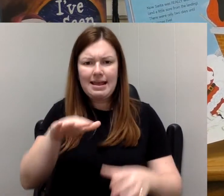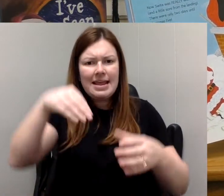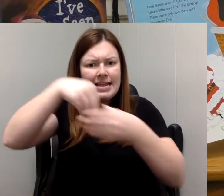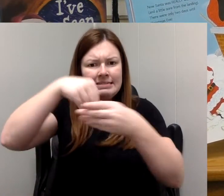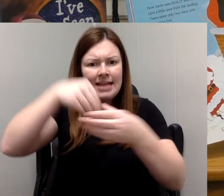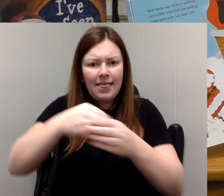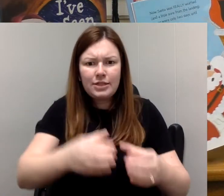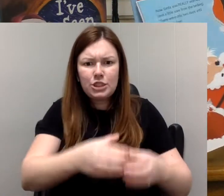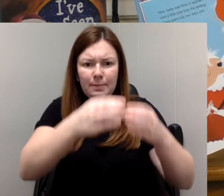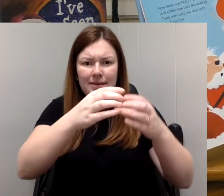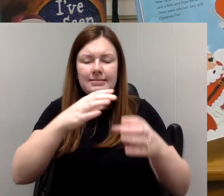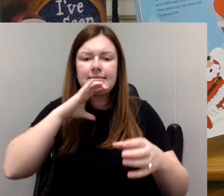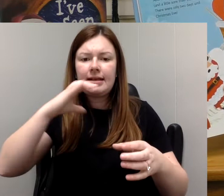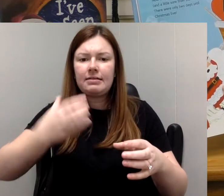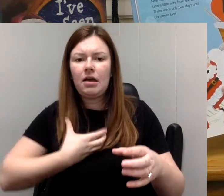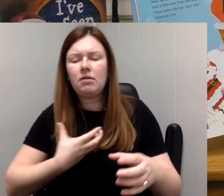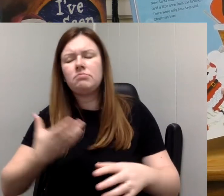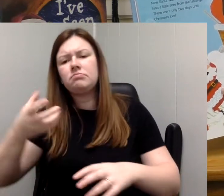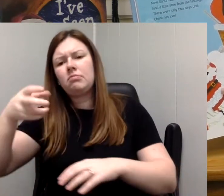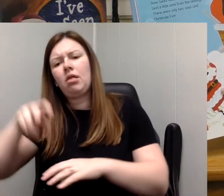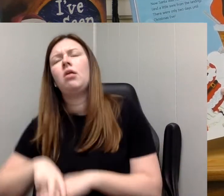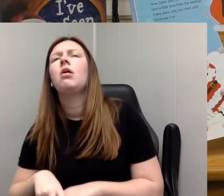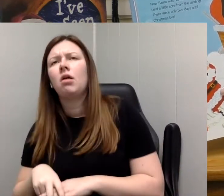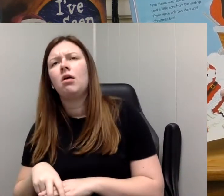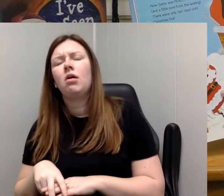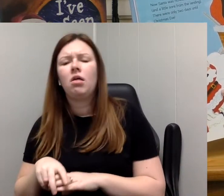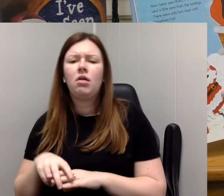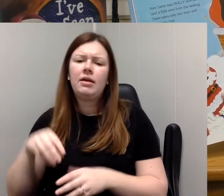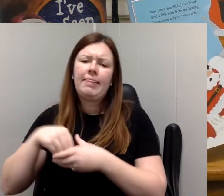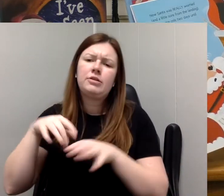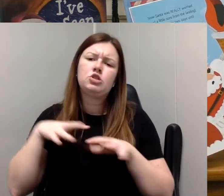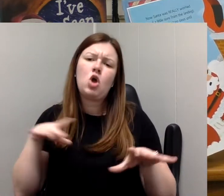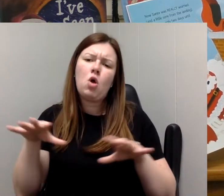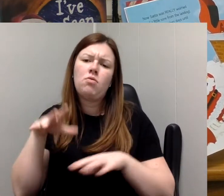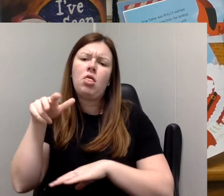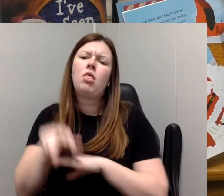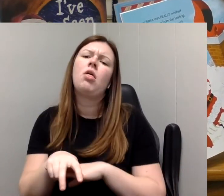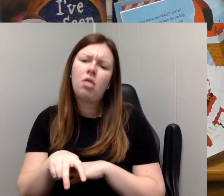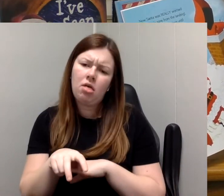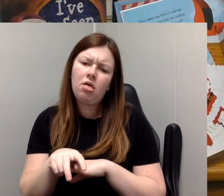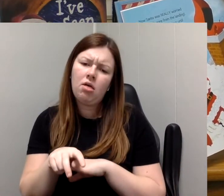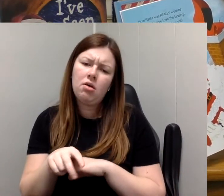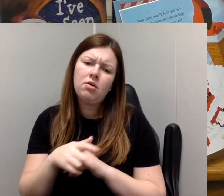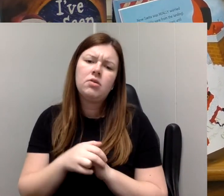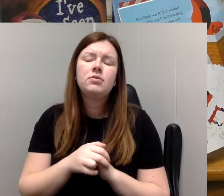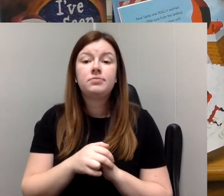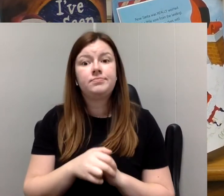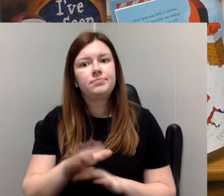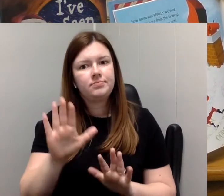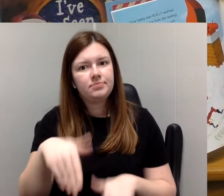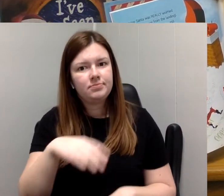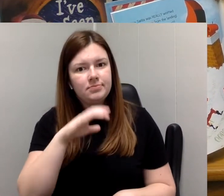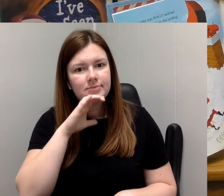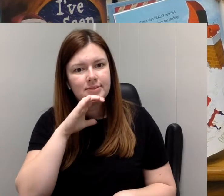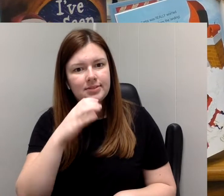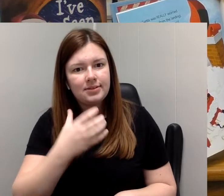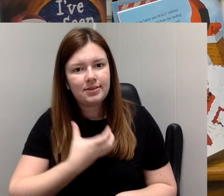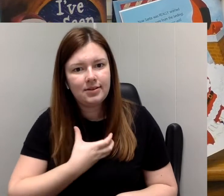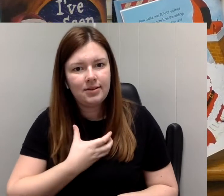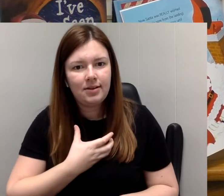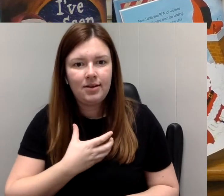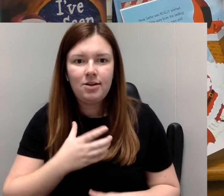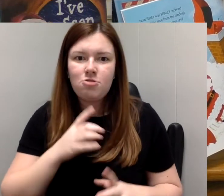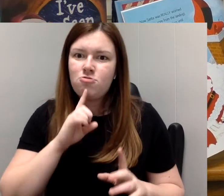ended up, in the chimney, and Santa on top of the roof in the snow. Now Santa was really